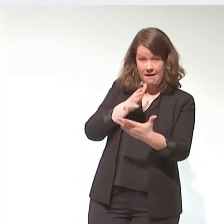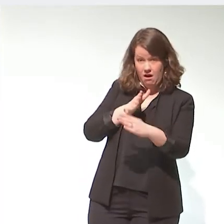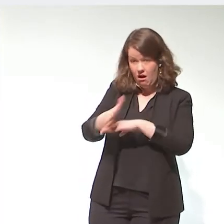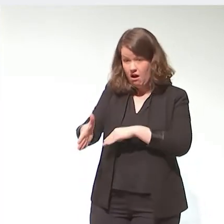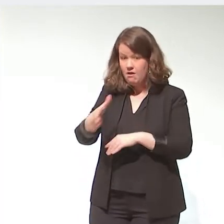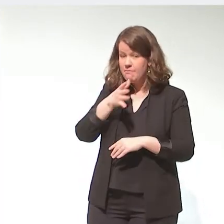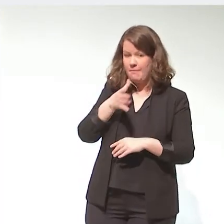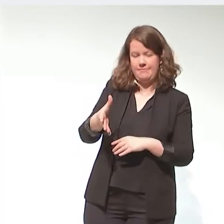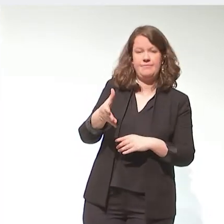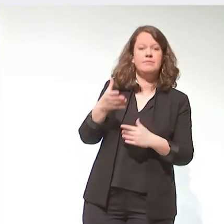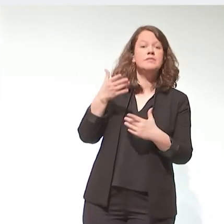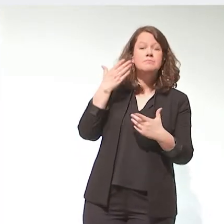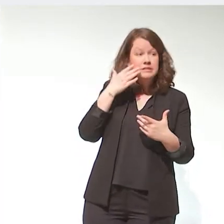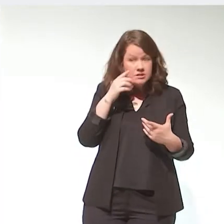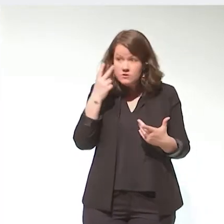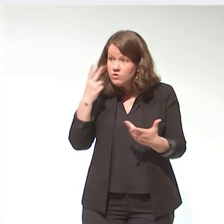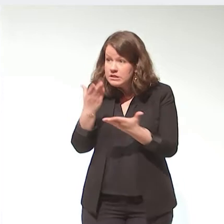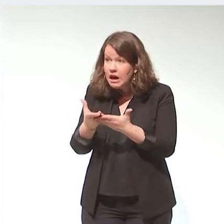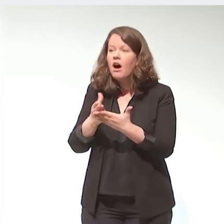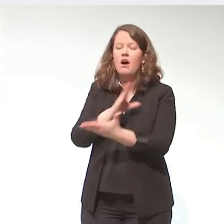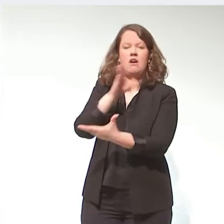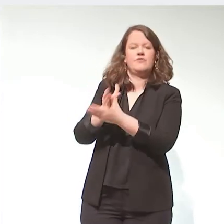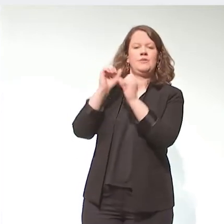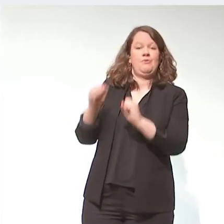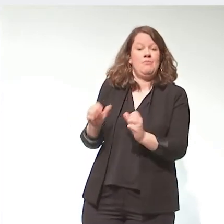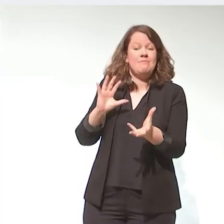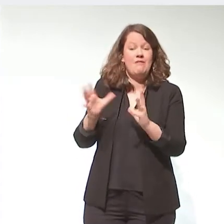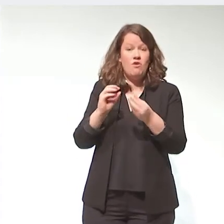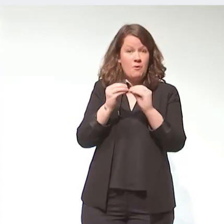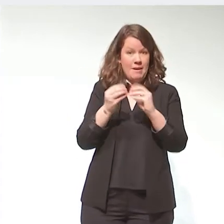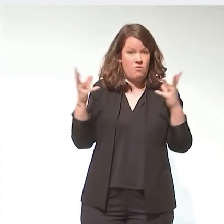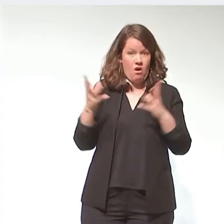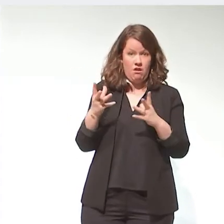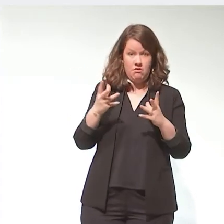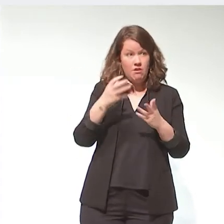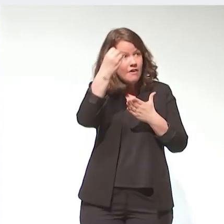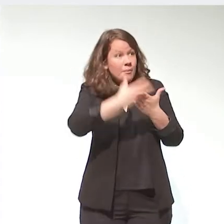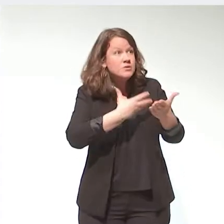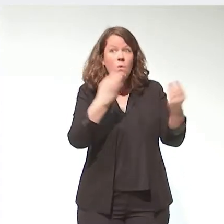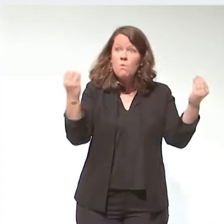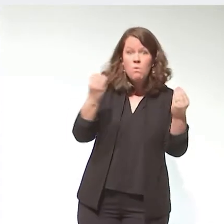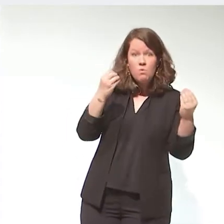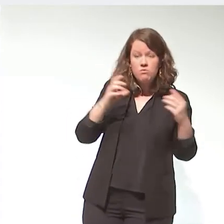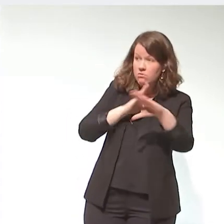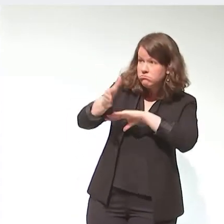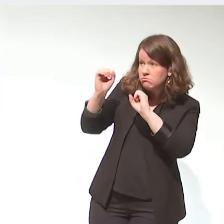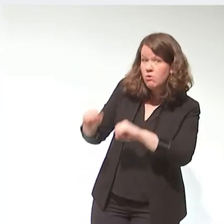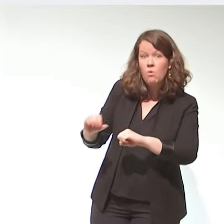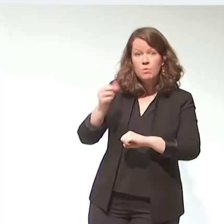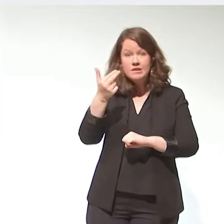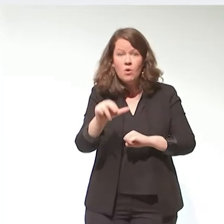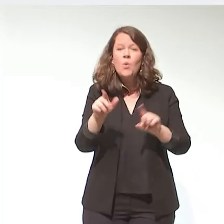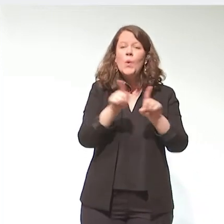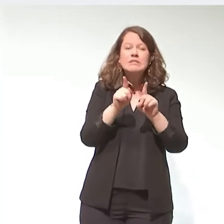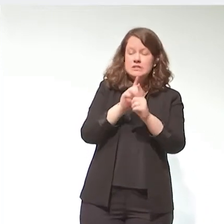inaccessibility is not always easily to define, and a lot of people even do not understand what is information inaccessibility.